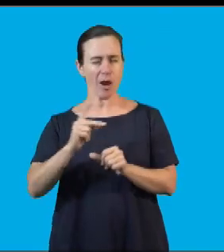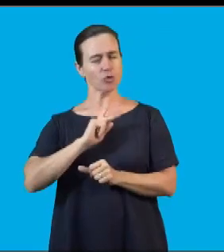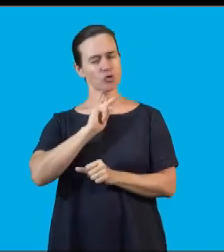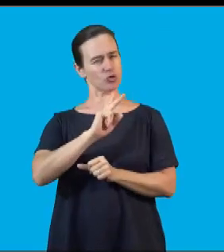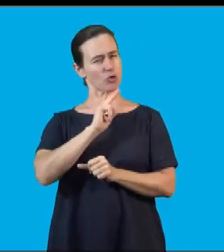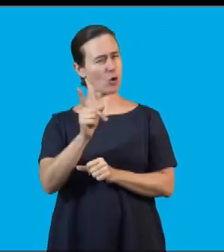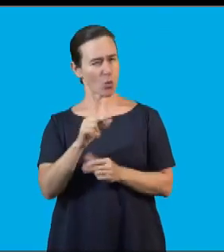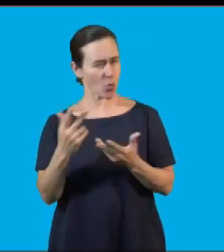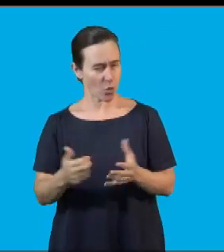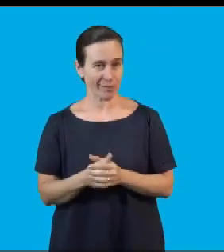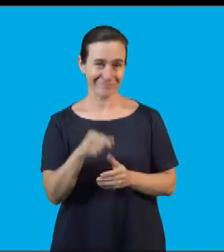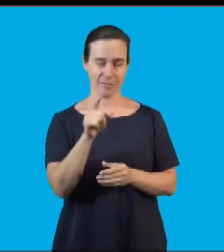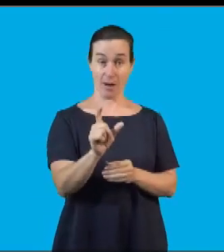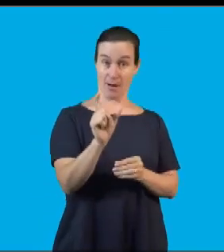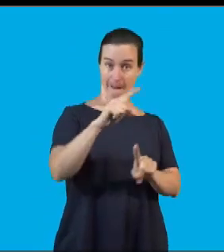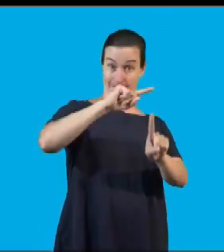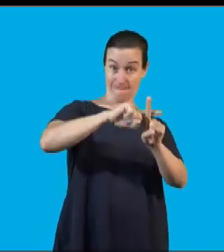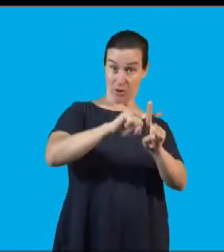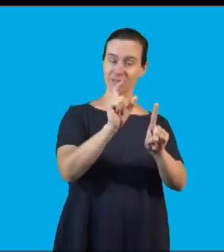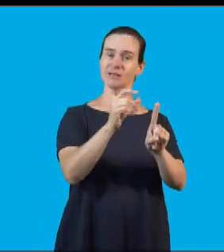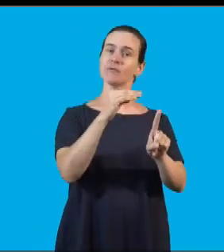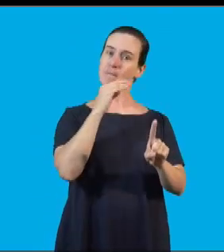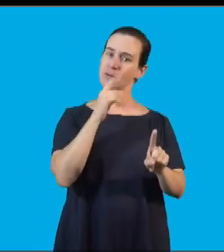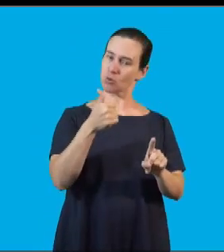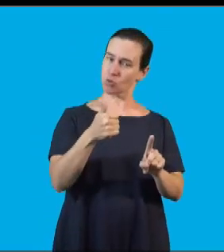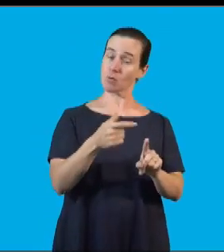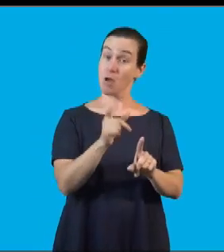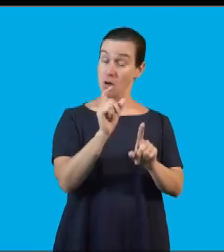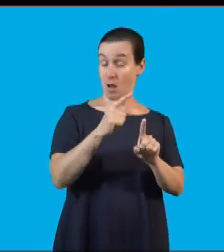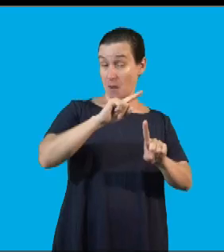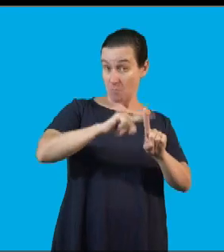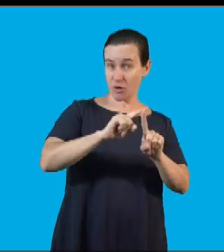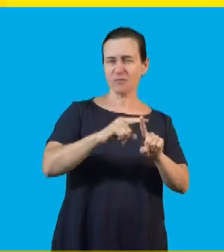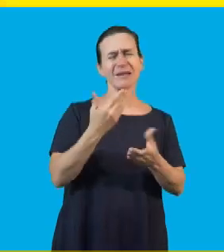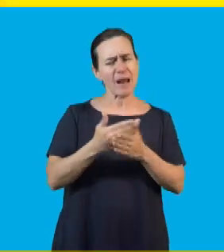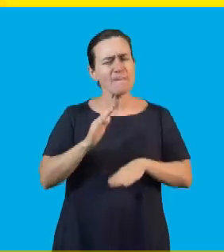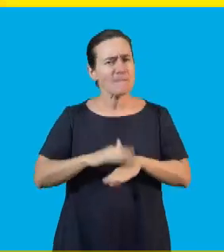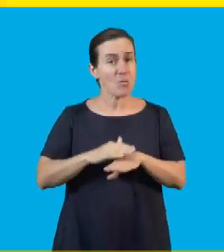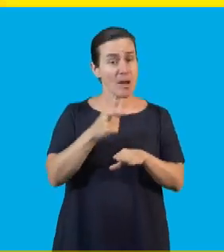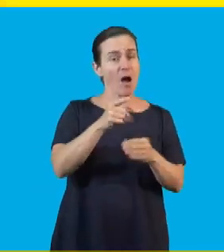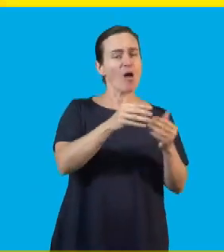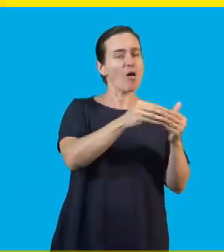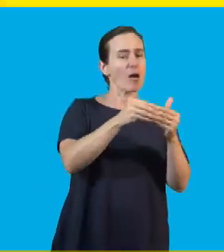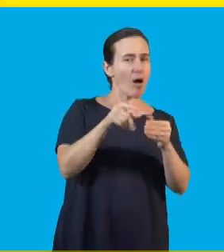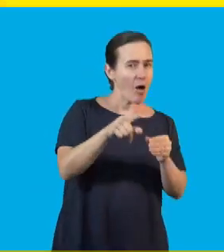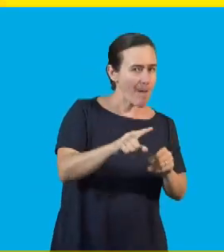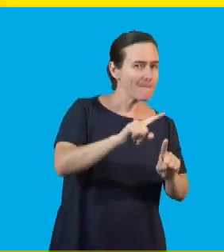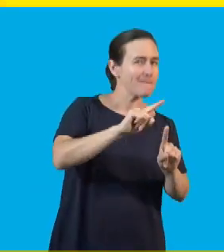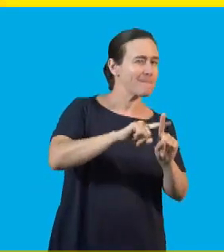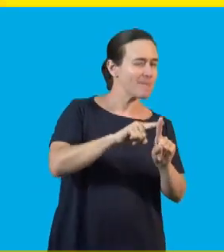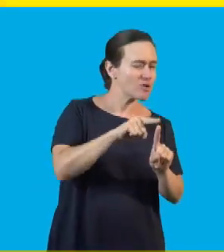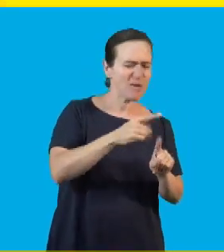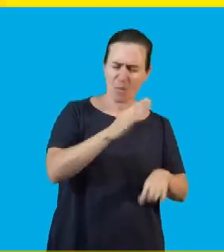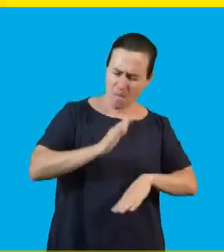find tone. Here is the word positive, but positive is not strong enough. It can help to guide you in the right